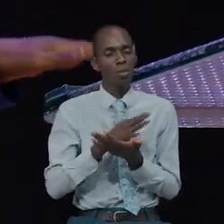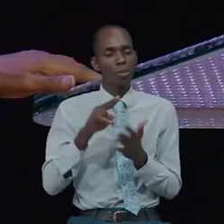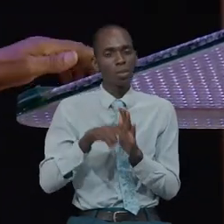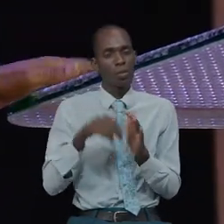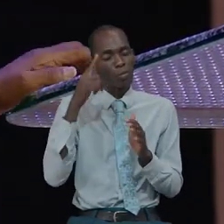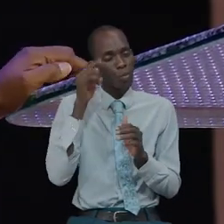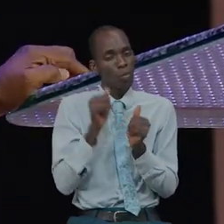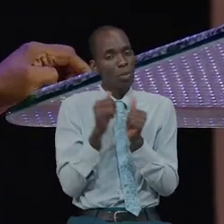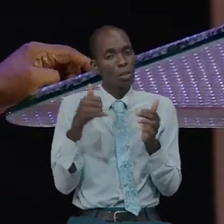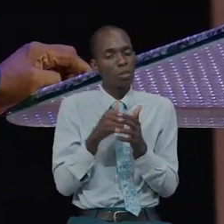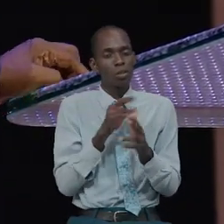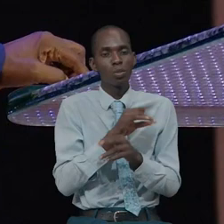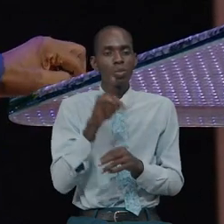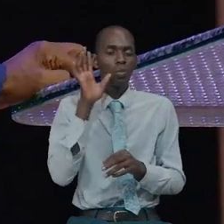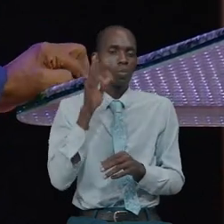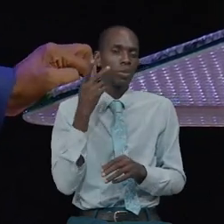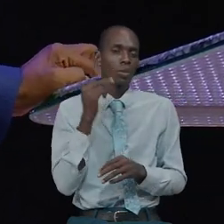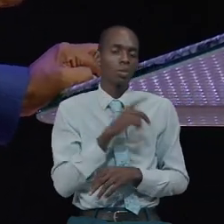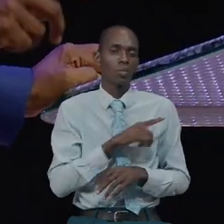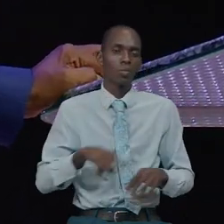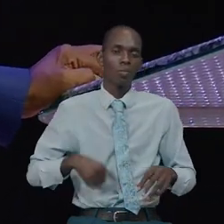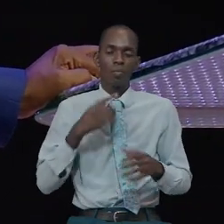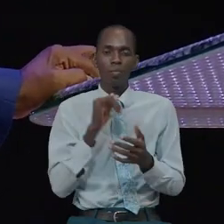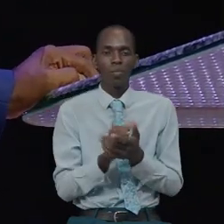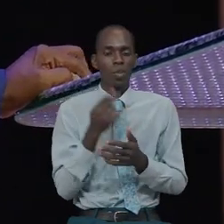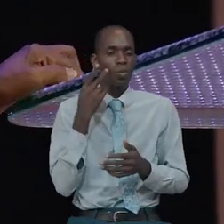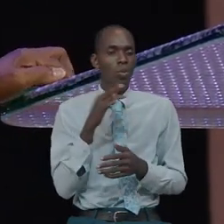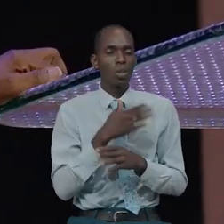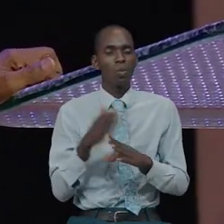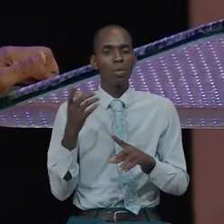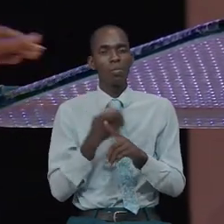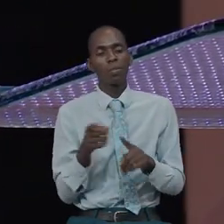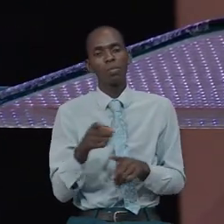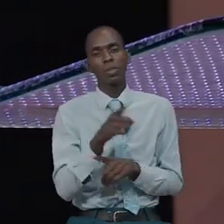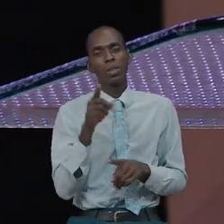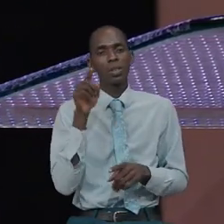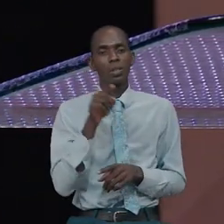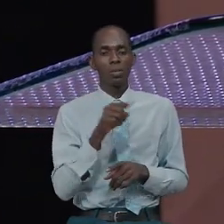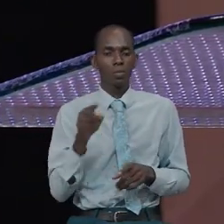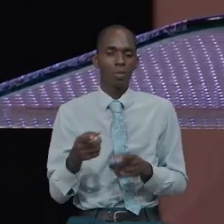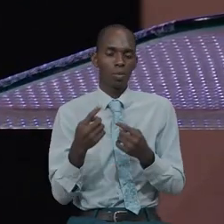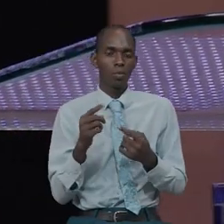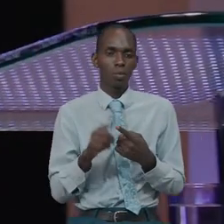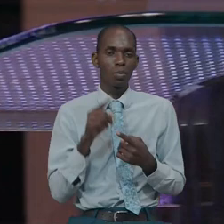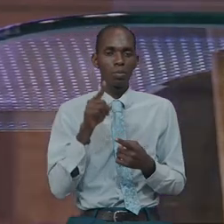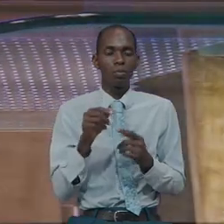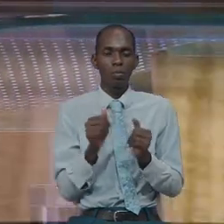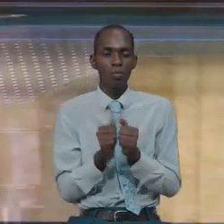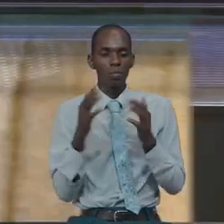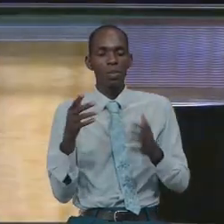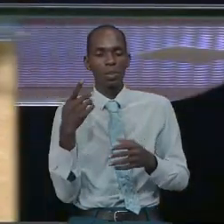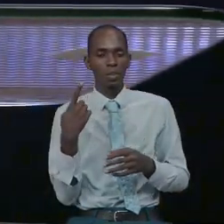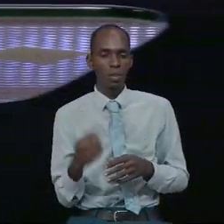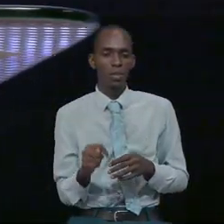shall see the Lord. It says, look away from them. Let us go forth therefore unto him without the